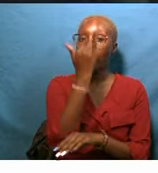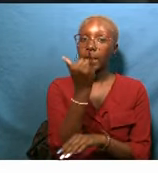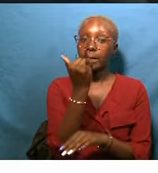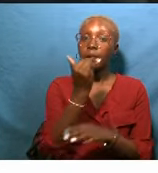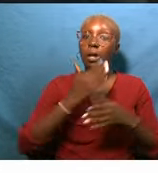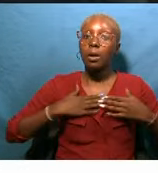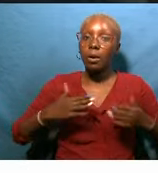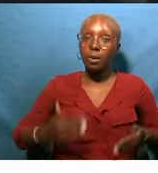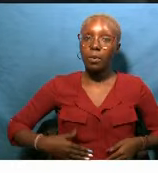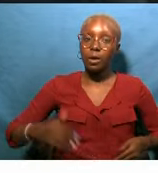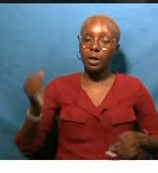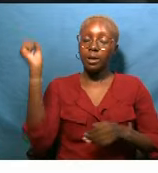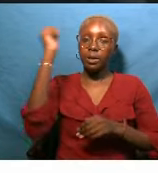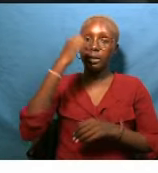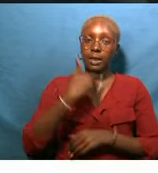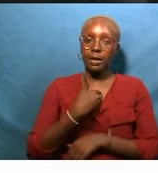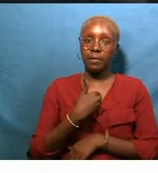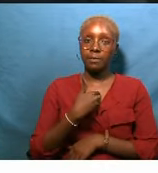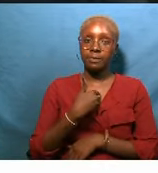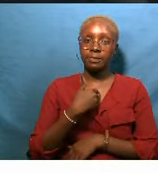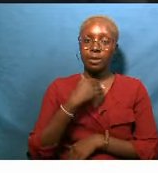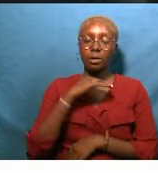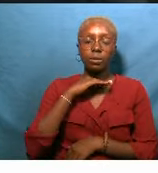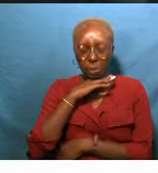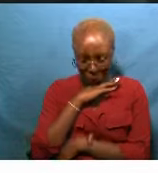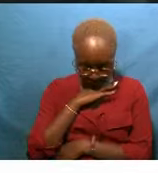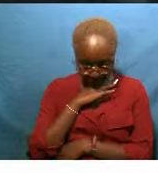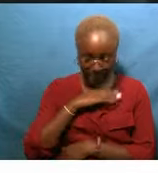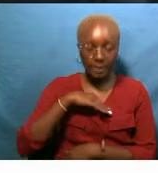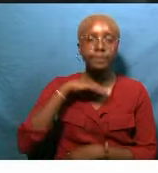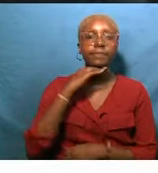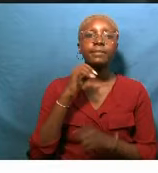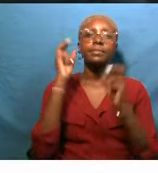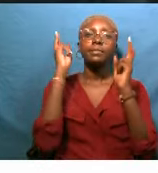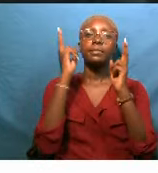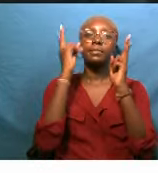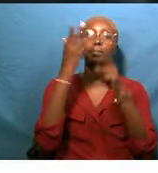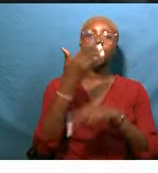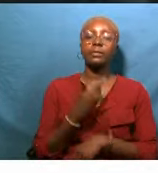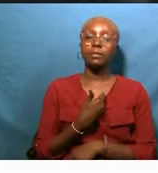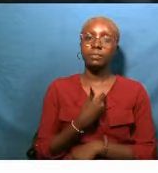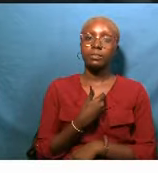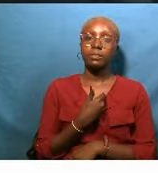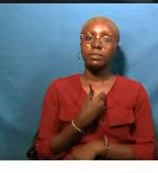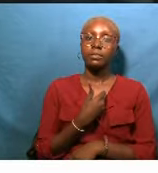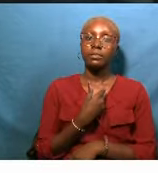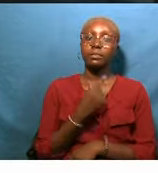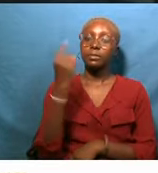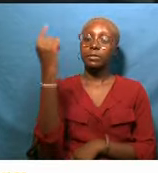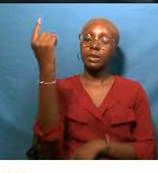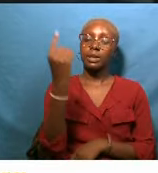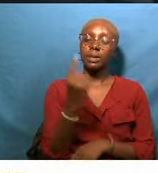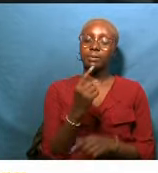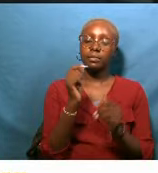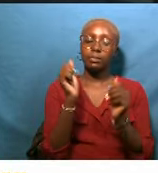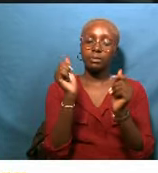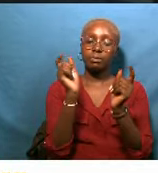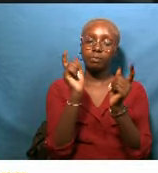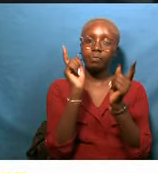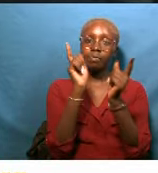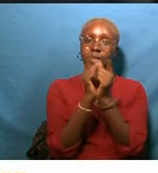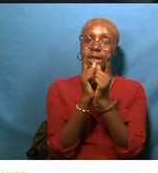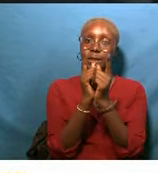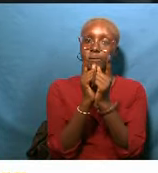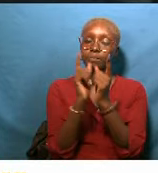risen. Death is conquered. She came running back as a great evangelist to the disciples. Come and